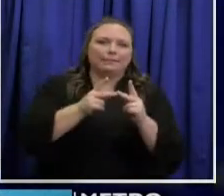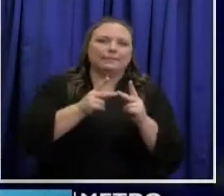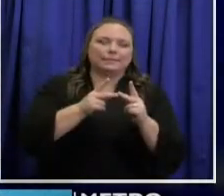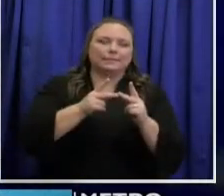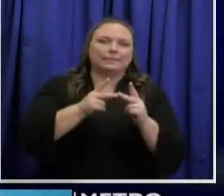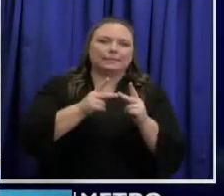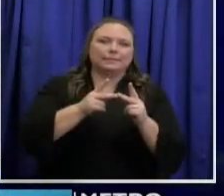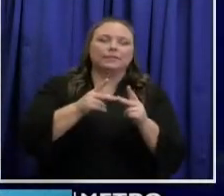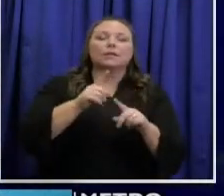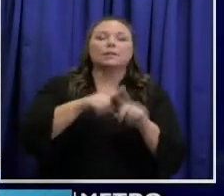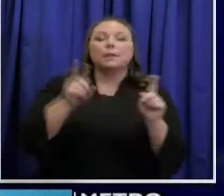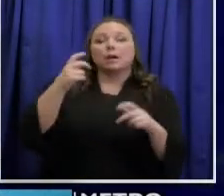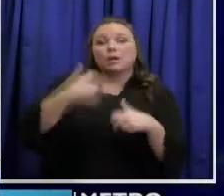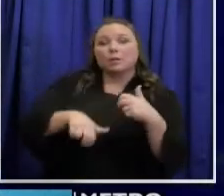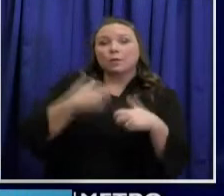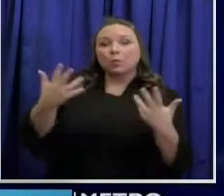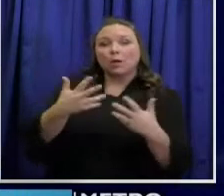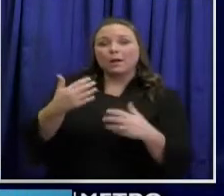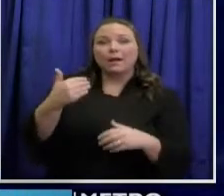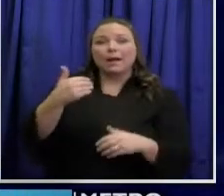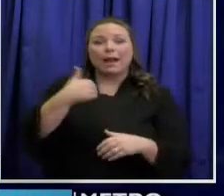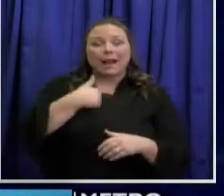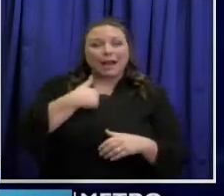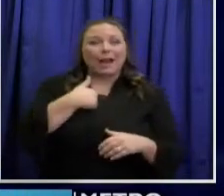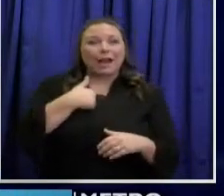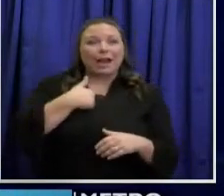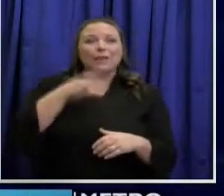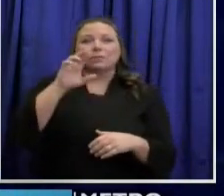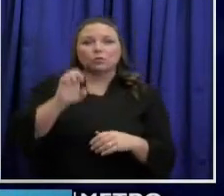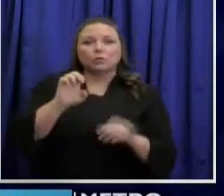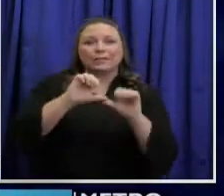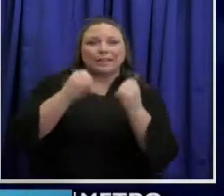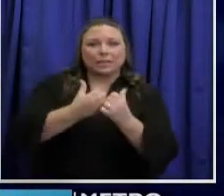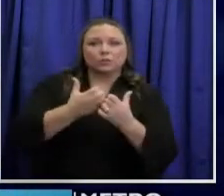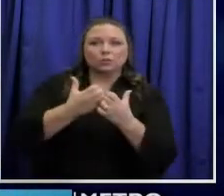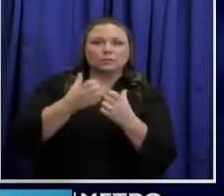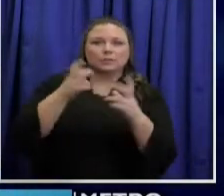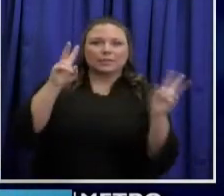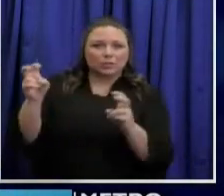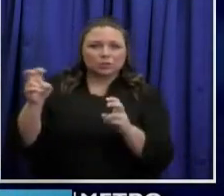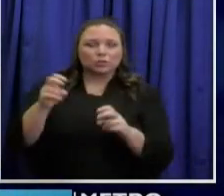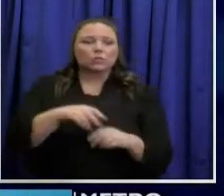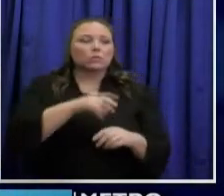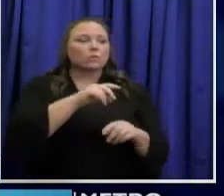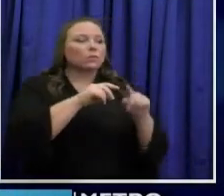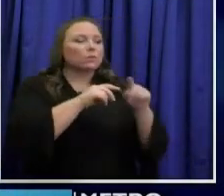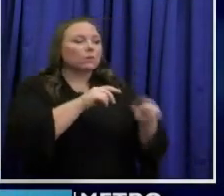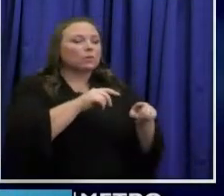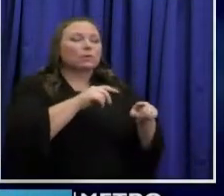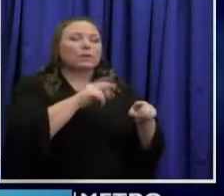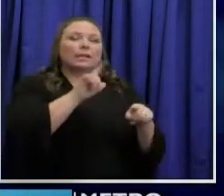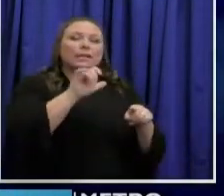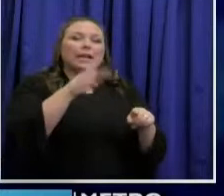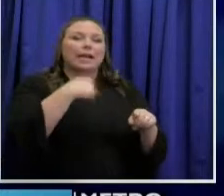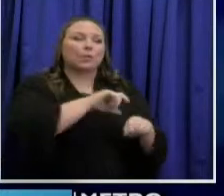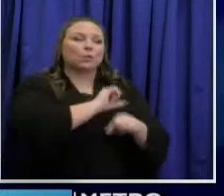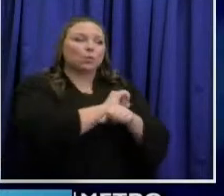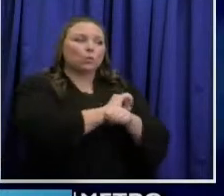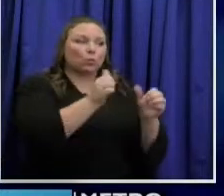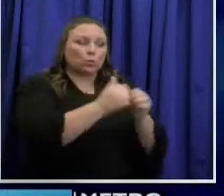the issue is there's a national reagent issue. Again, I know the lab that we work with here in Nashville is working to correct that, and they're